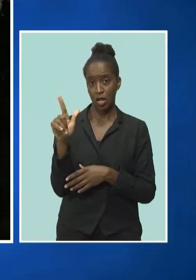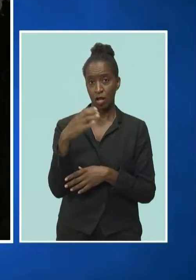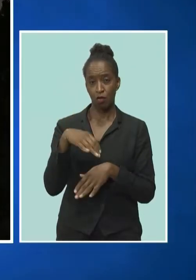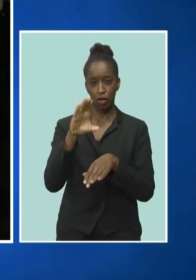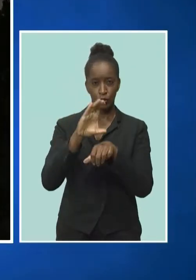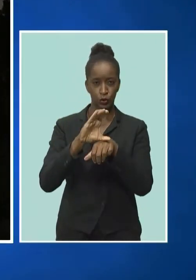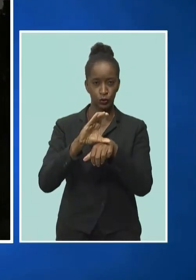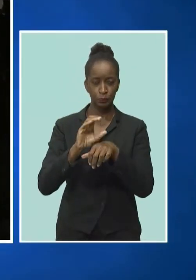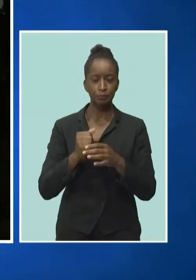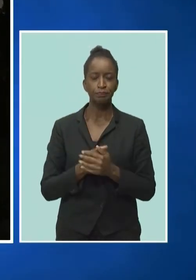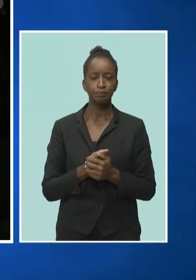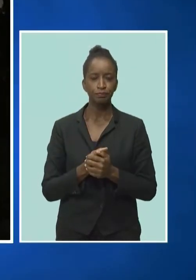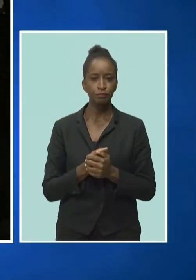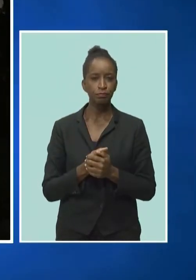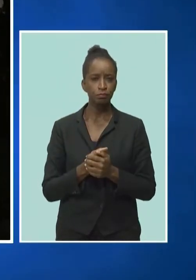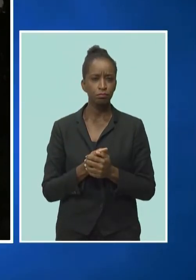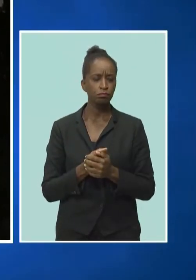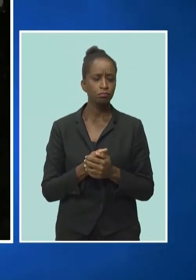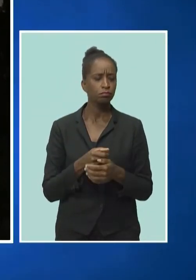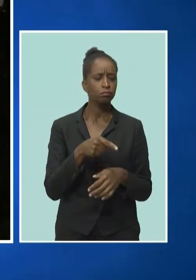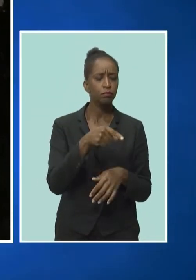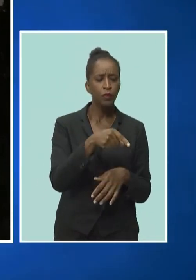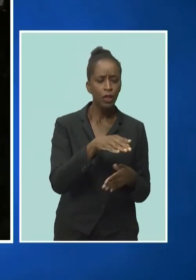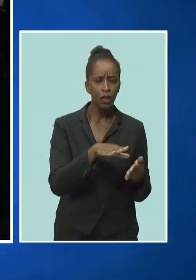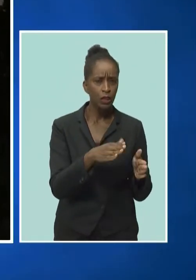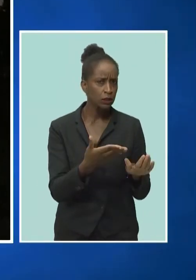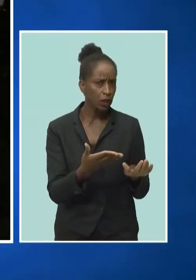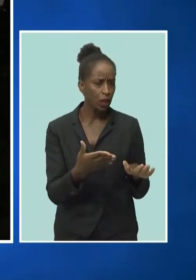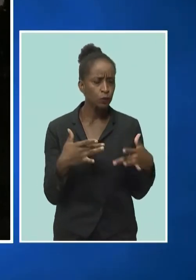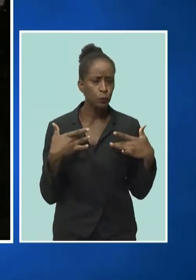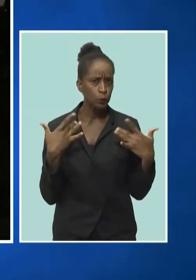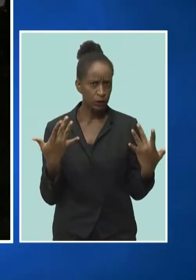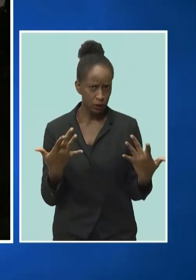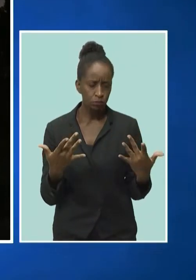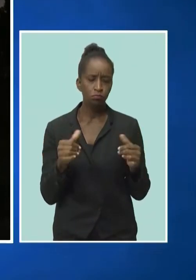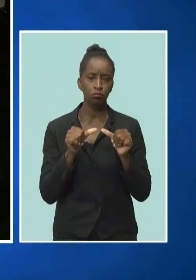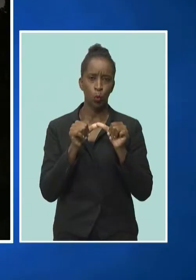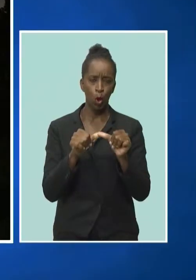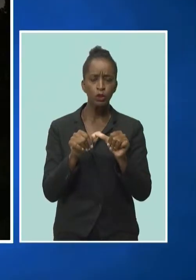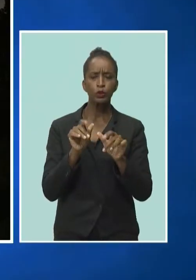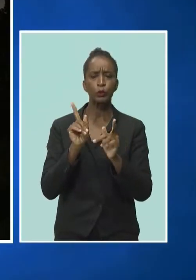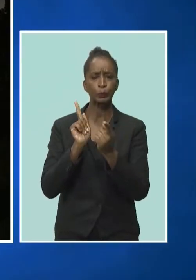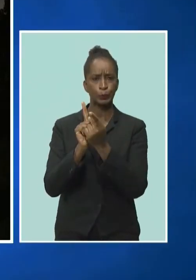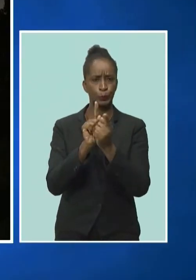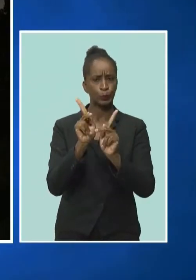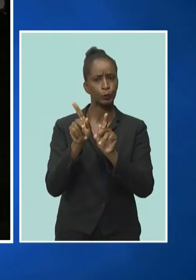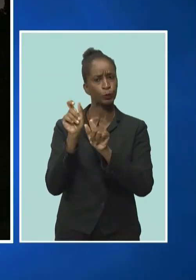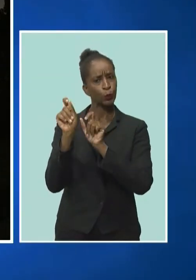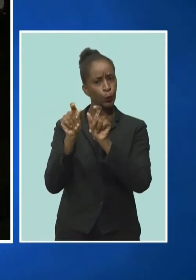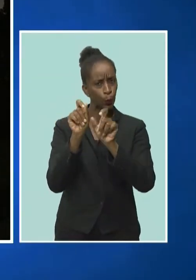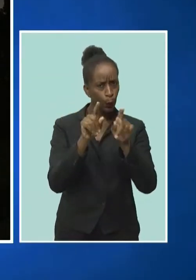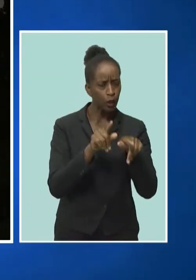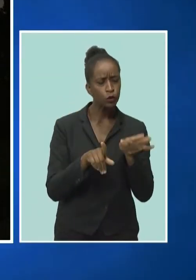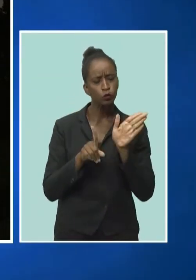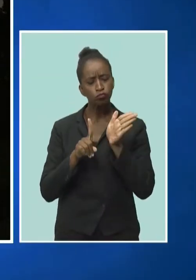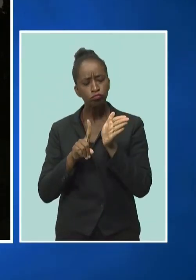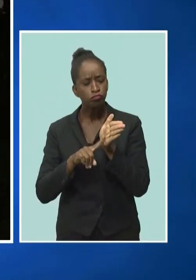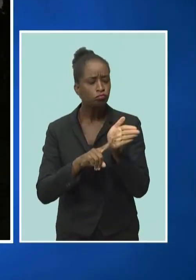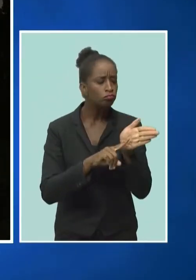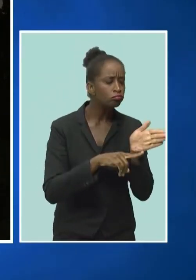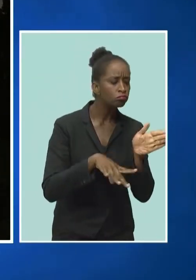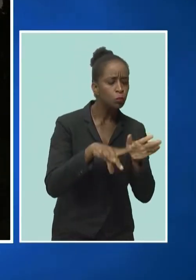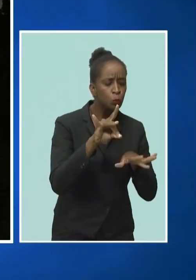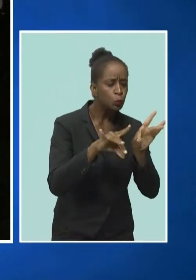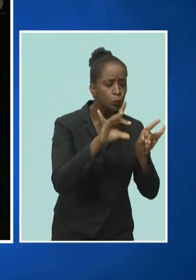We carry out investigations on this matter. At this time is very, very sensitive. Don't mind the body has been identified